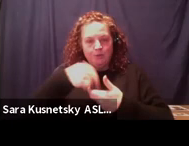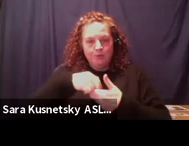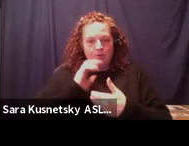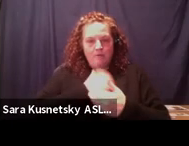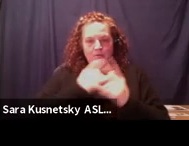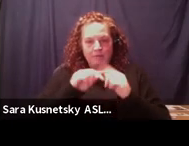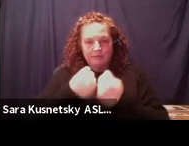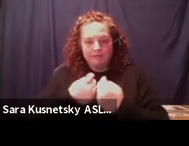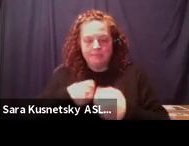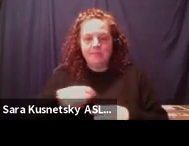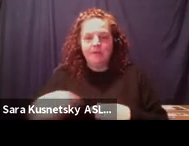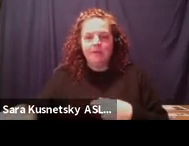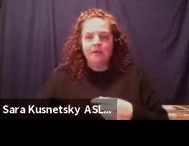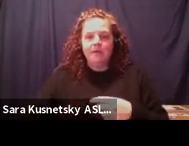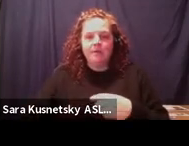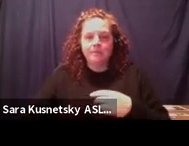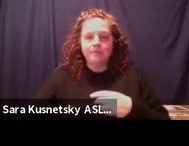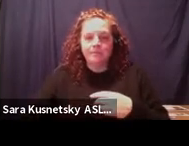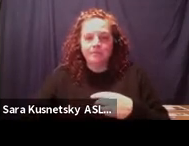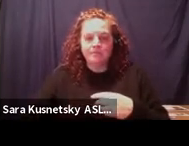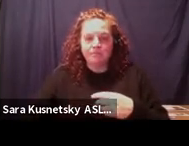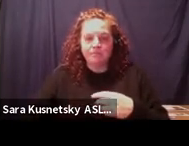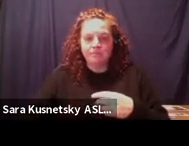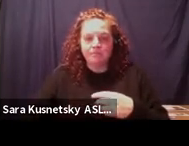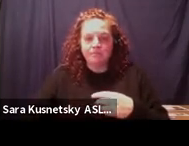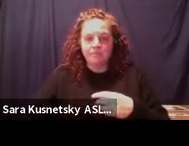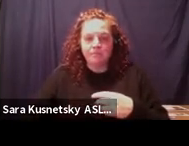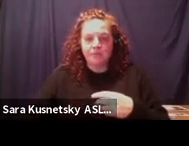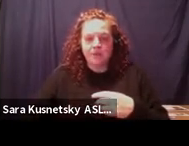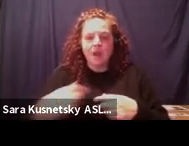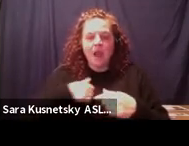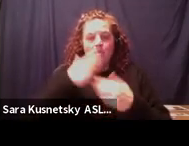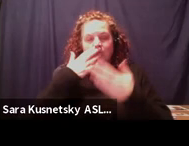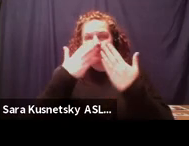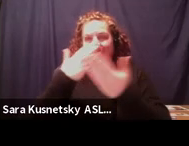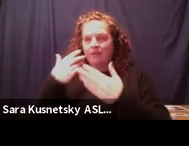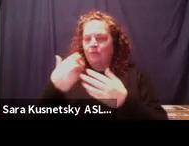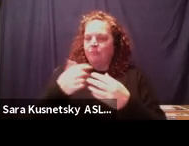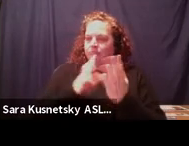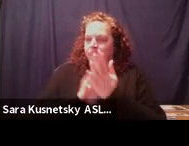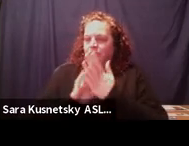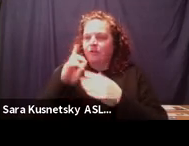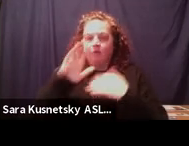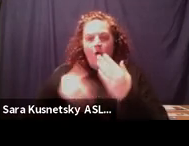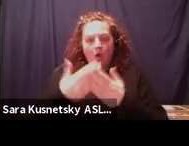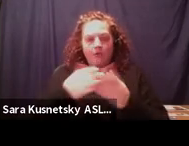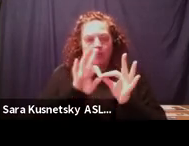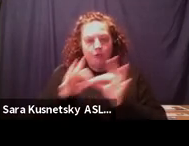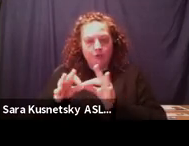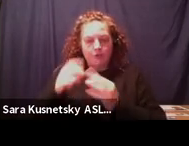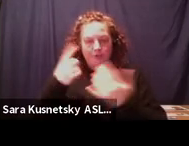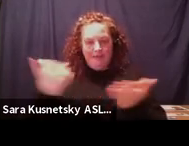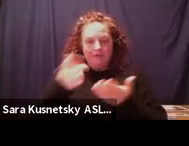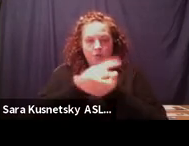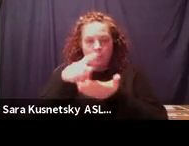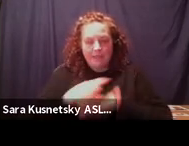give a special shout out to our interpreters who are here with us every week and do such a wonderful job, and our translators who translate the